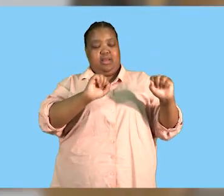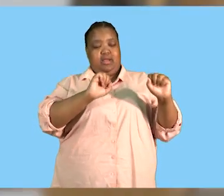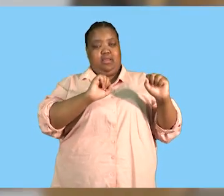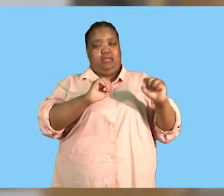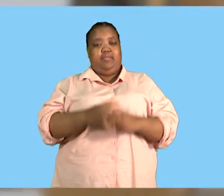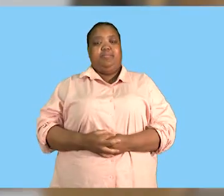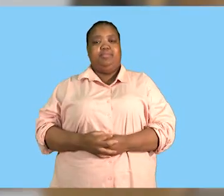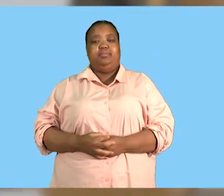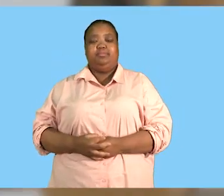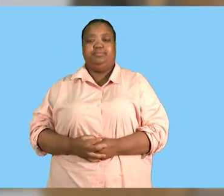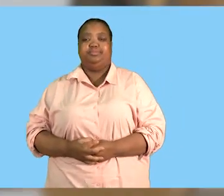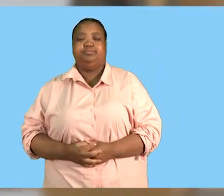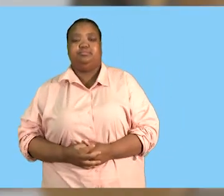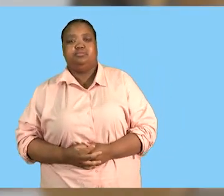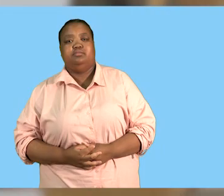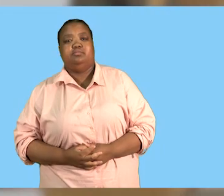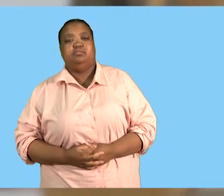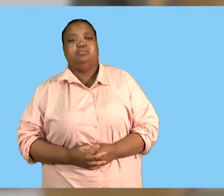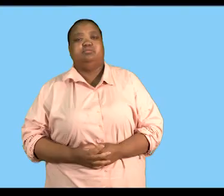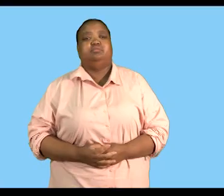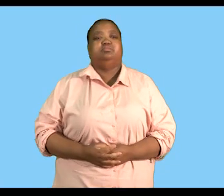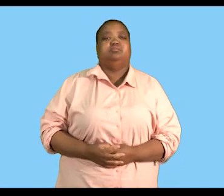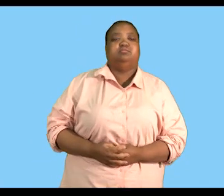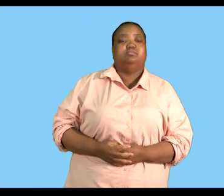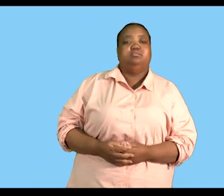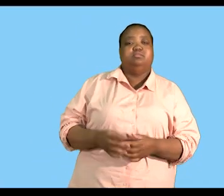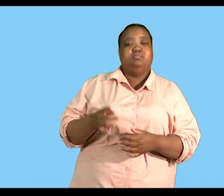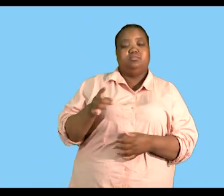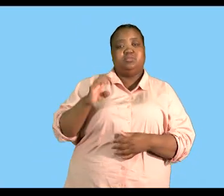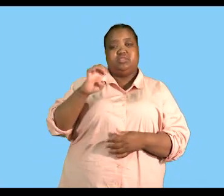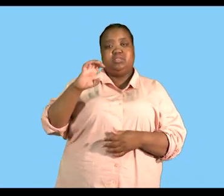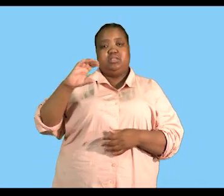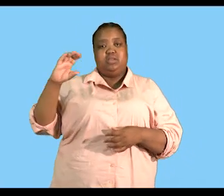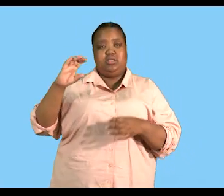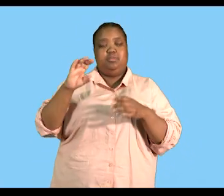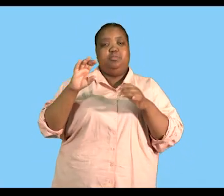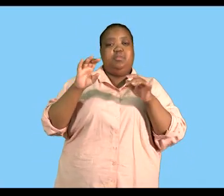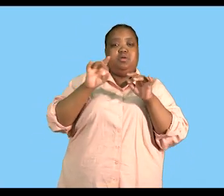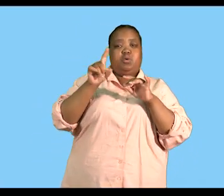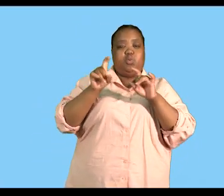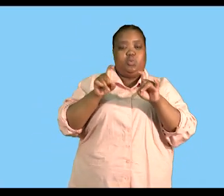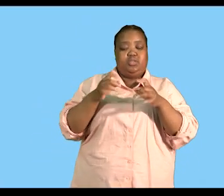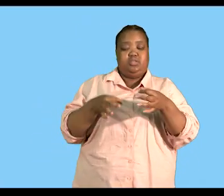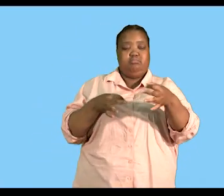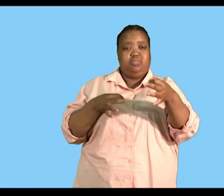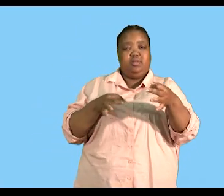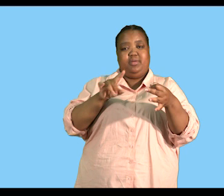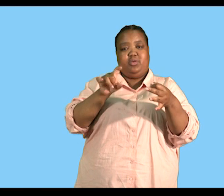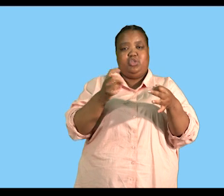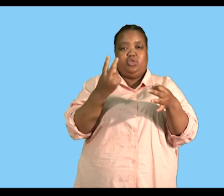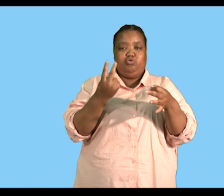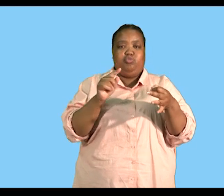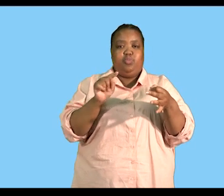Next question. It was adapted from the Eastern Cape question paper, November 2019,